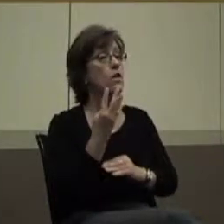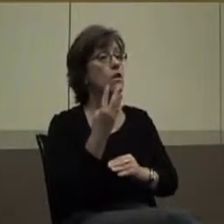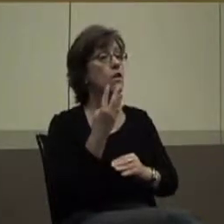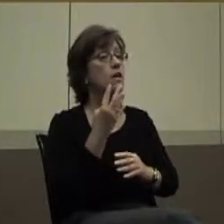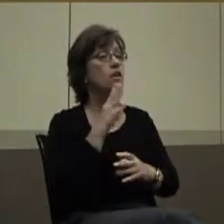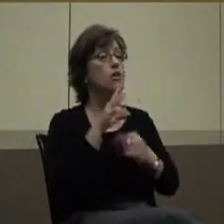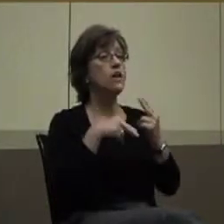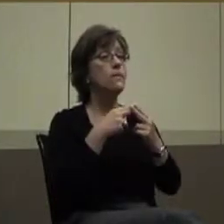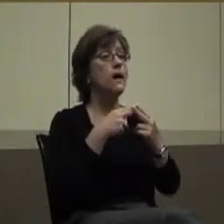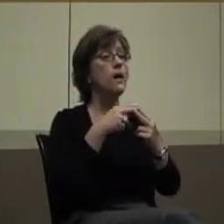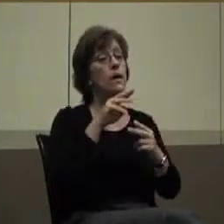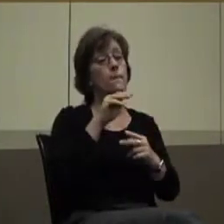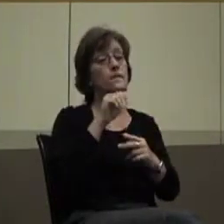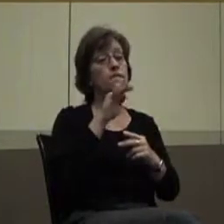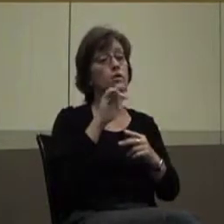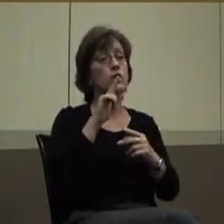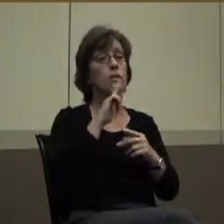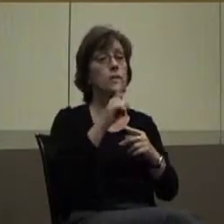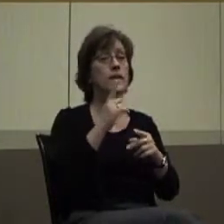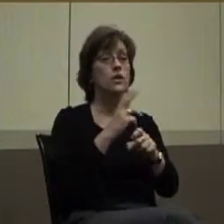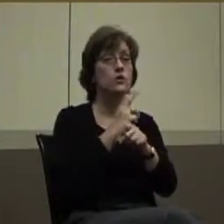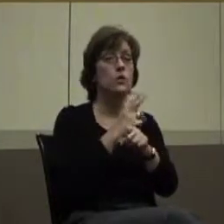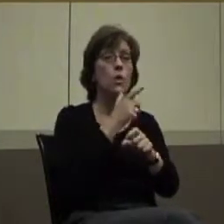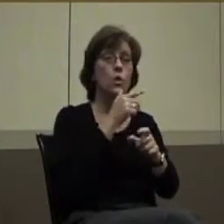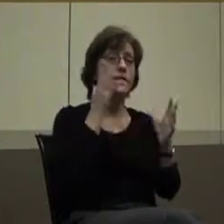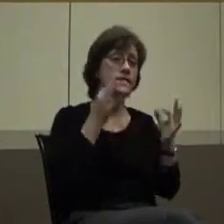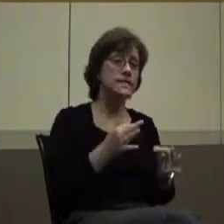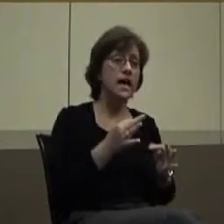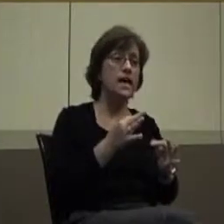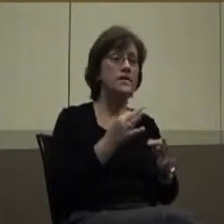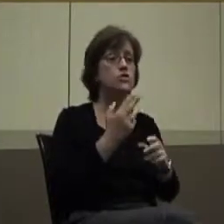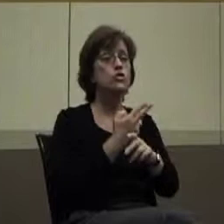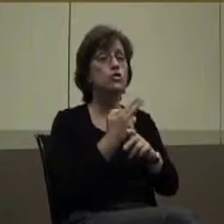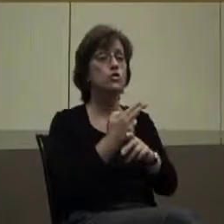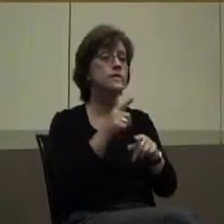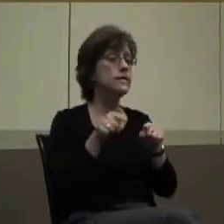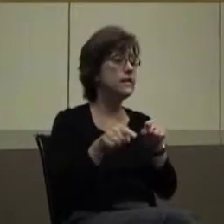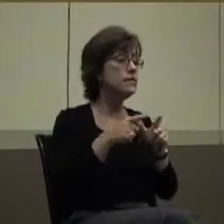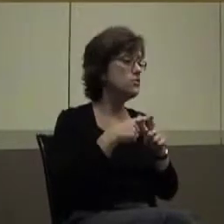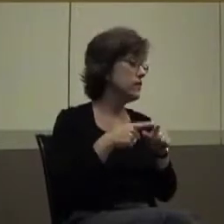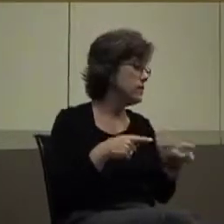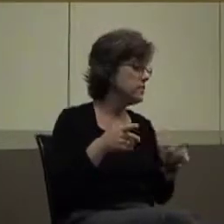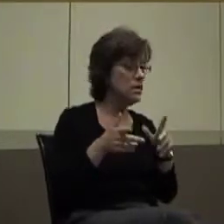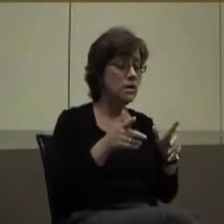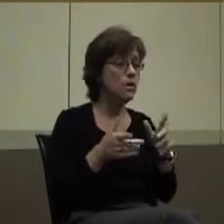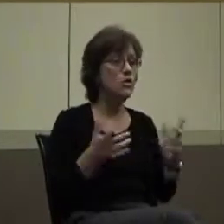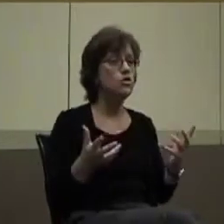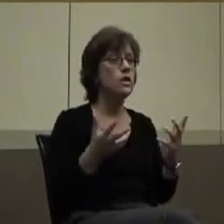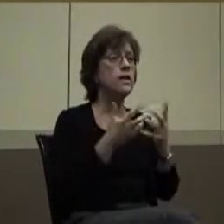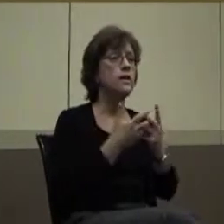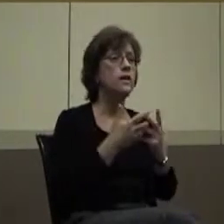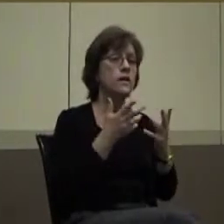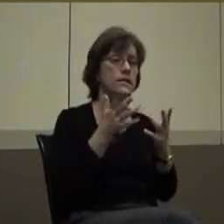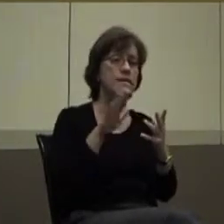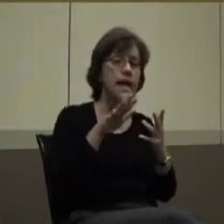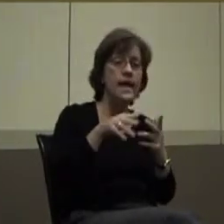about the materials that would be used and who would decide using the materials. So you could kind of maybe bridge that as,